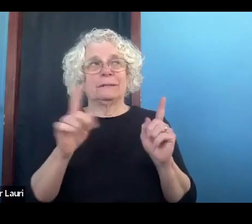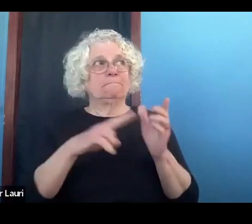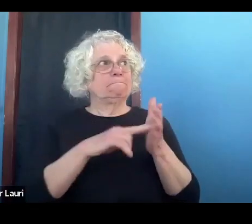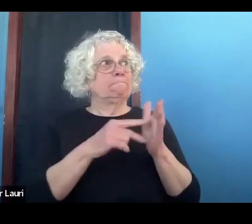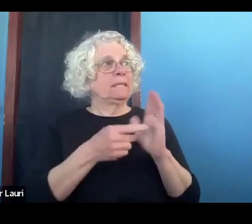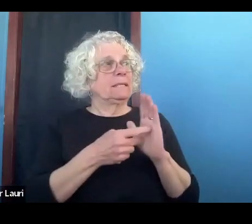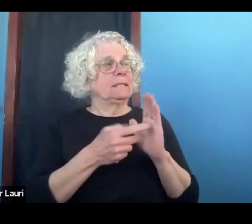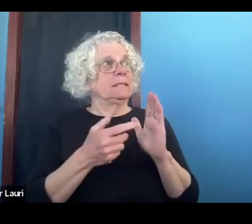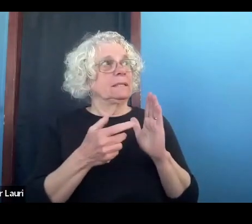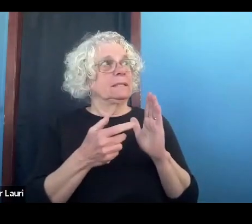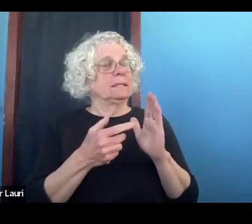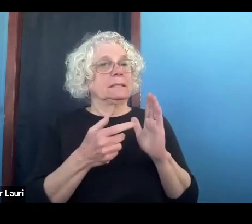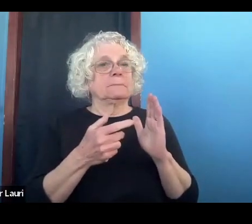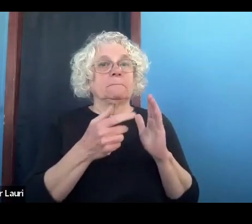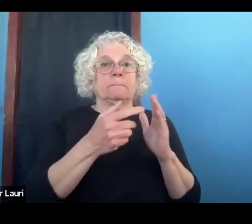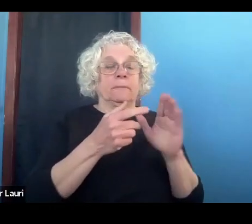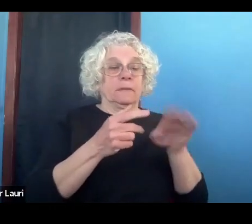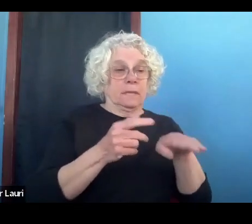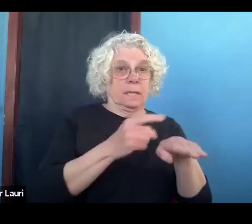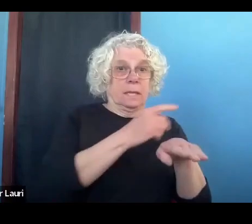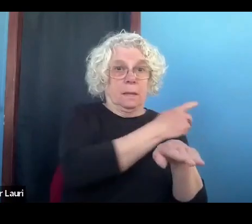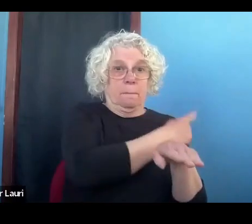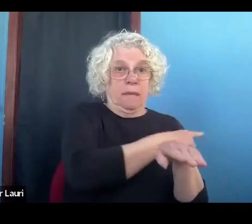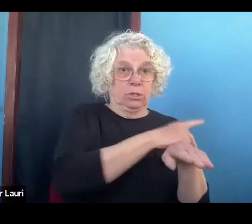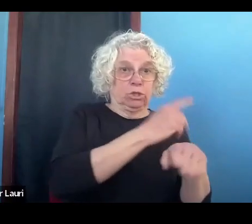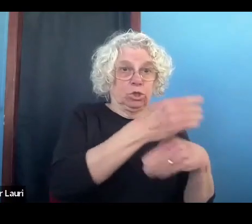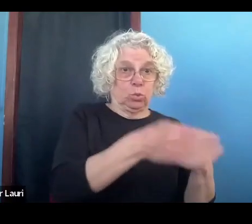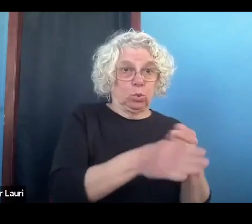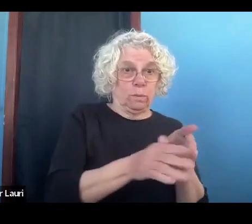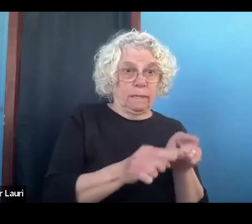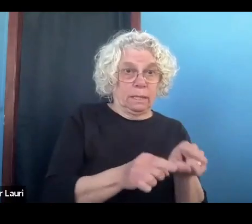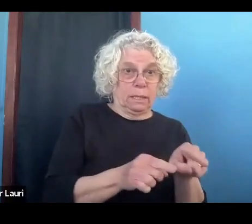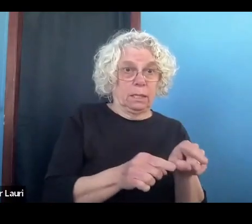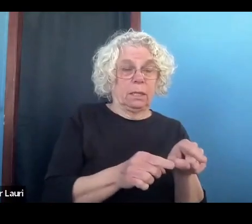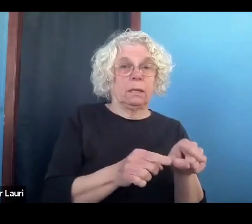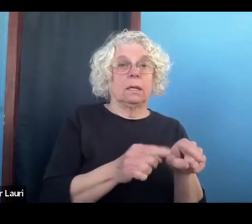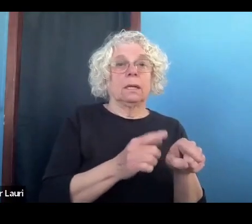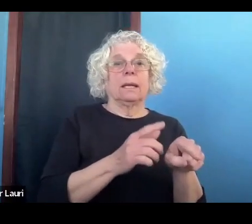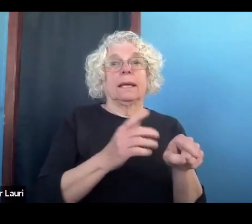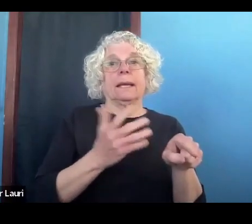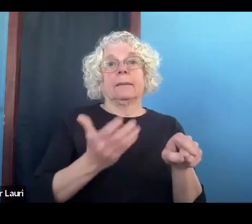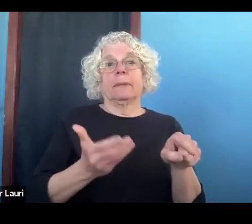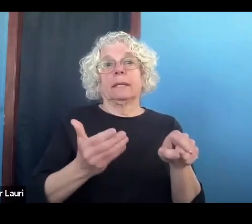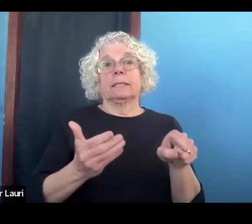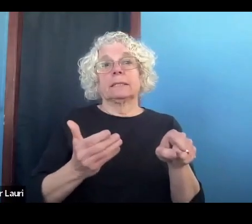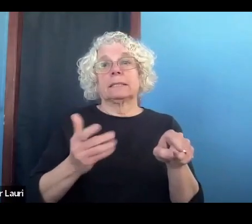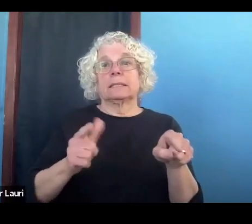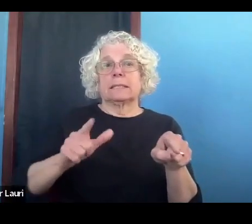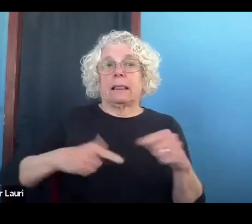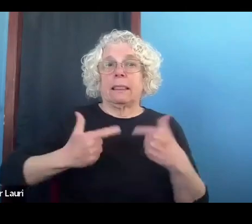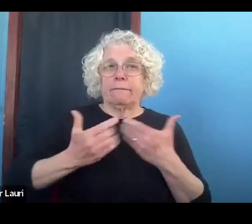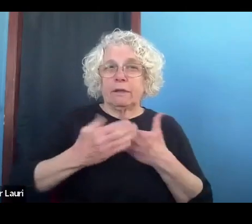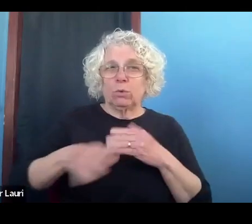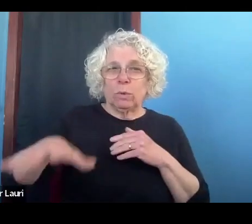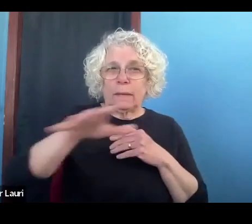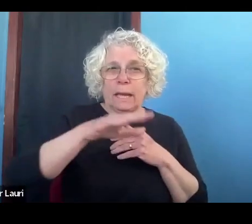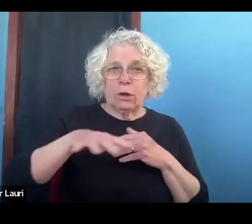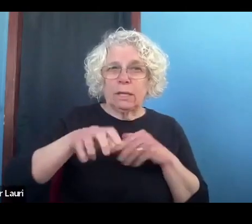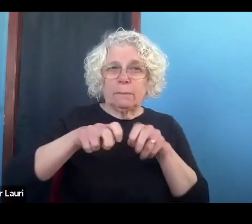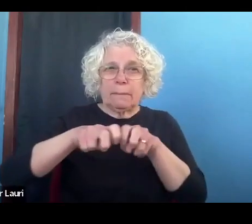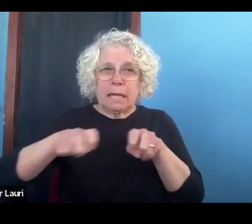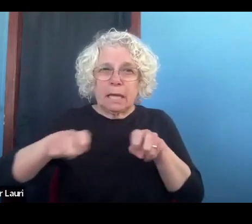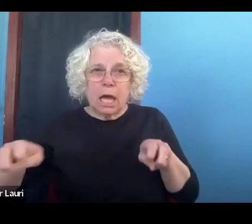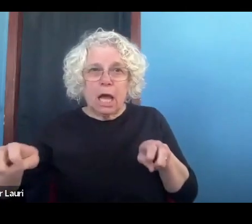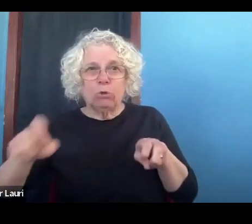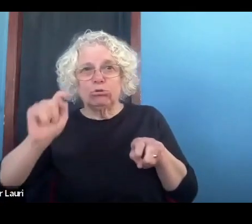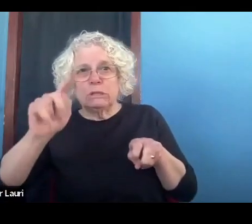have a room for the patient, and then maybe it would have a living area with like a couch and a TV, so